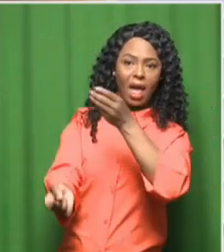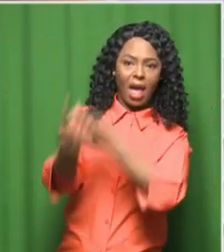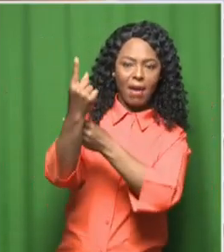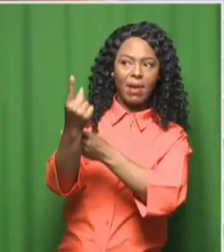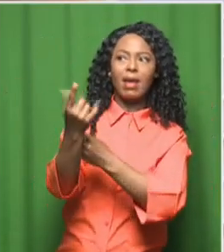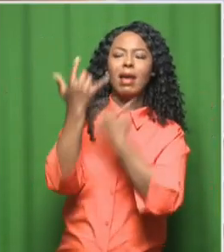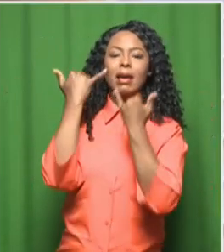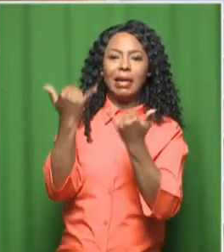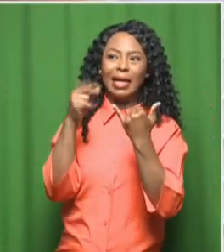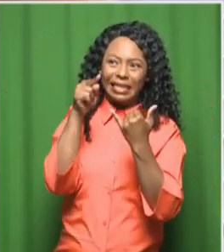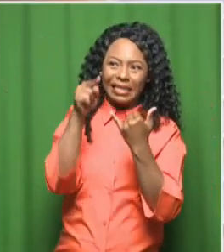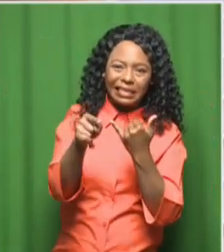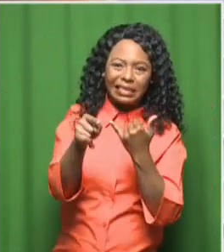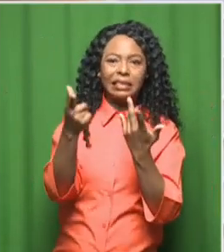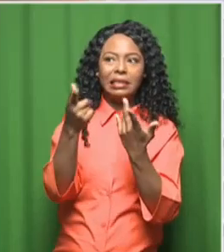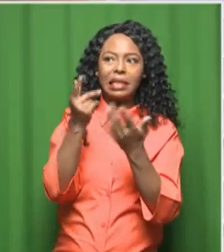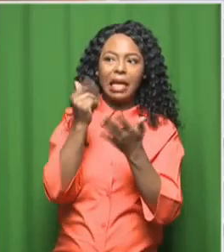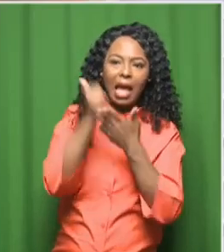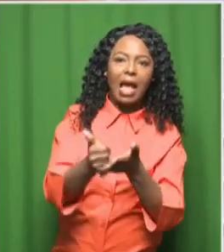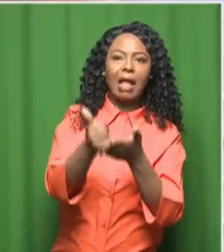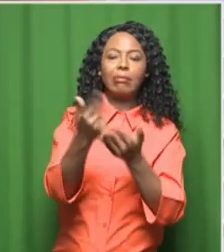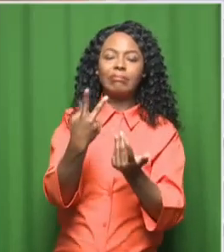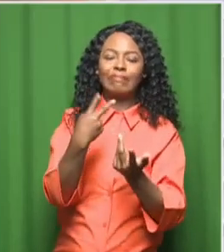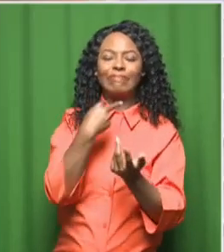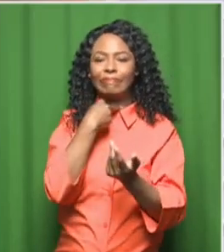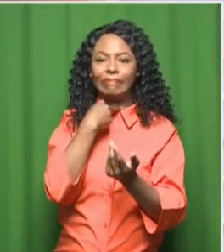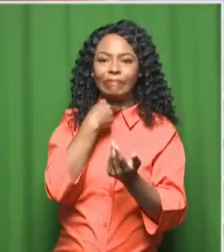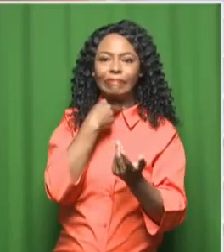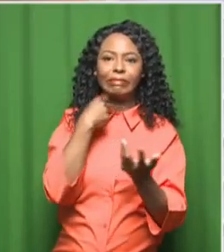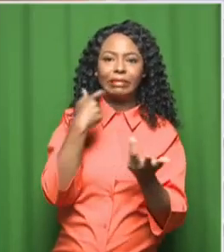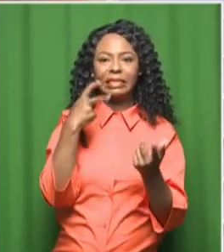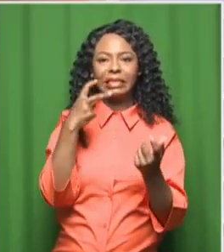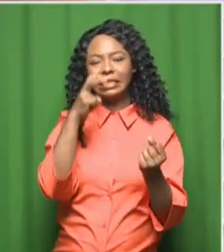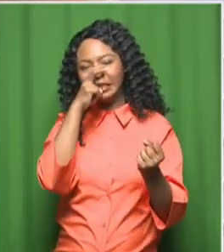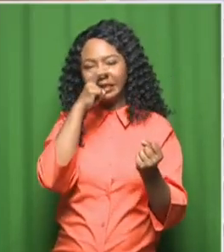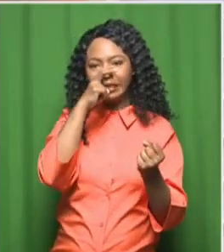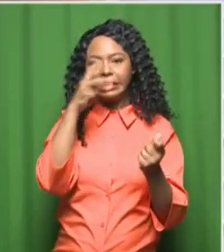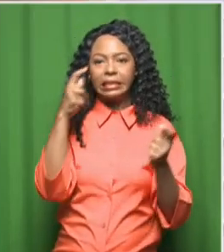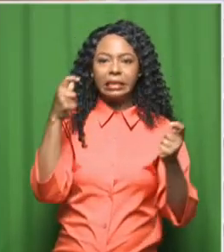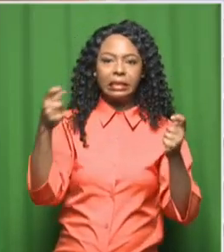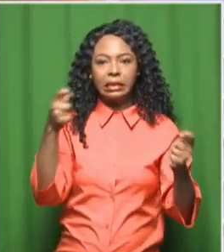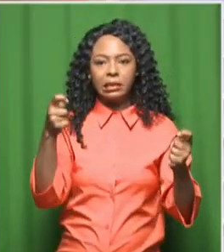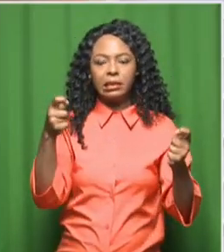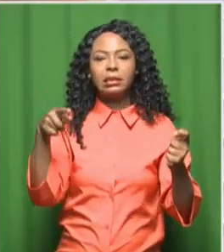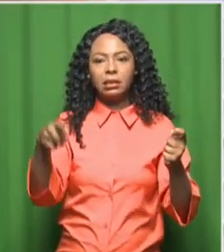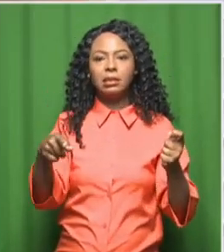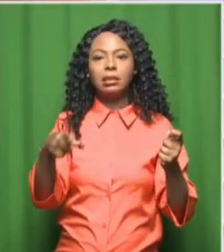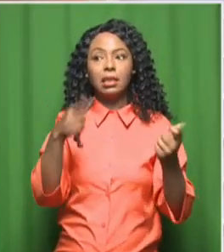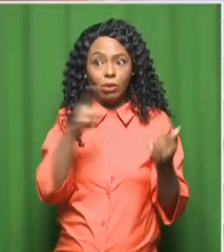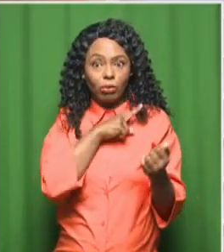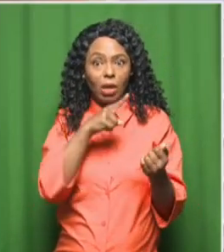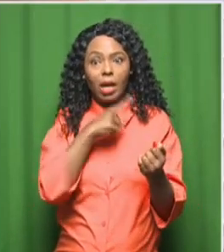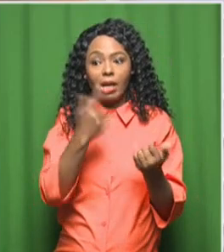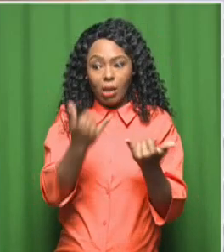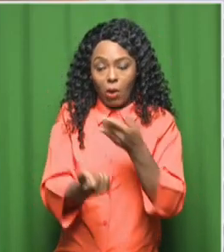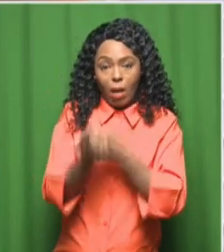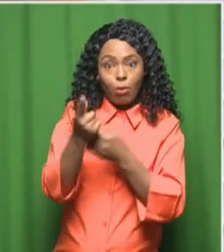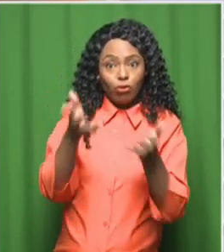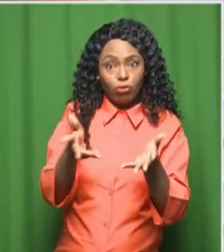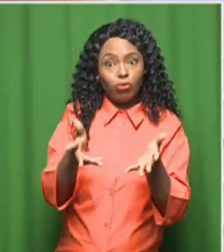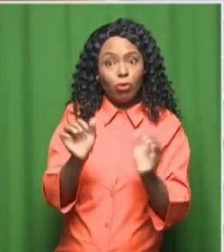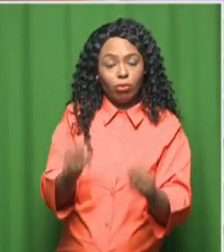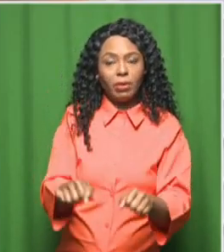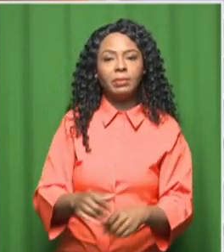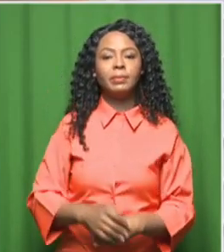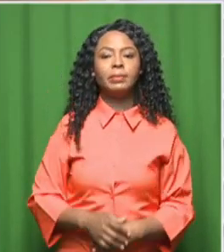respond and actually provide some stimulus becomes a lot more constrained, which is what we are seeing currently. And